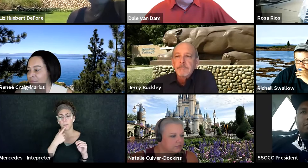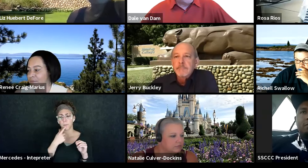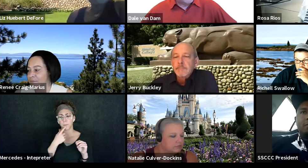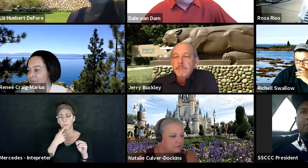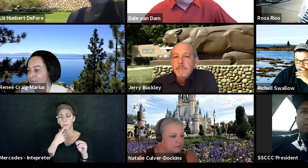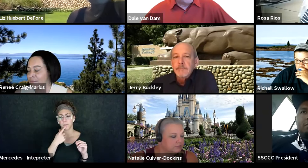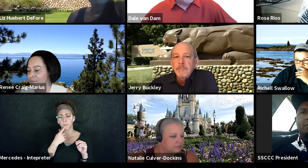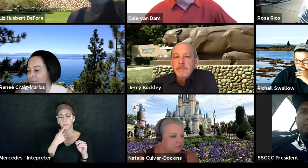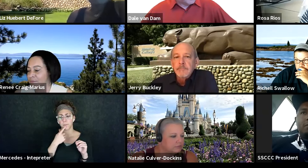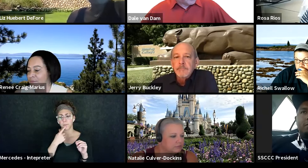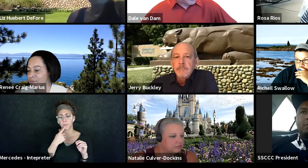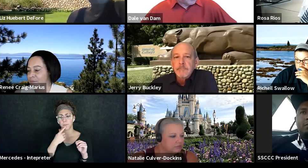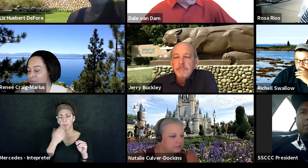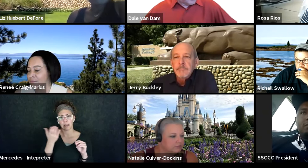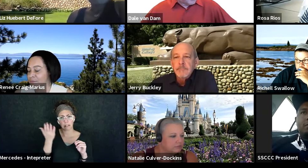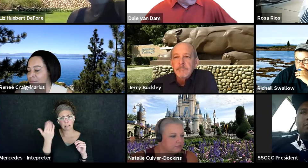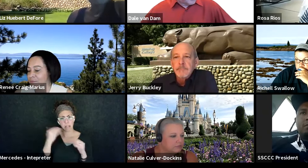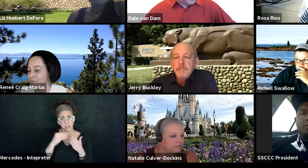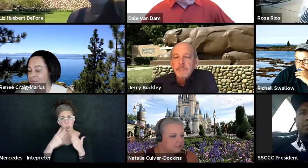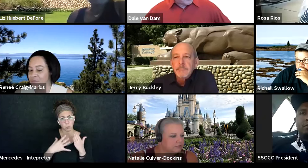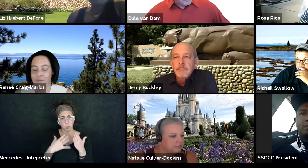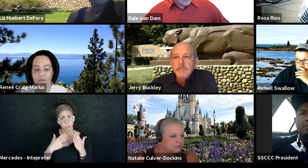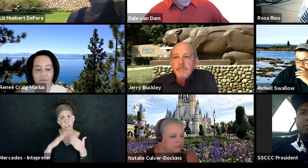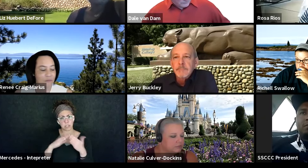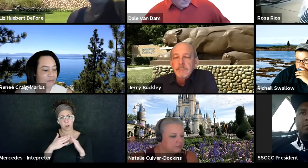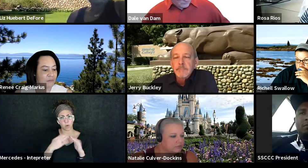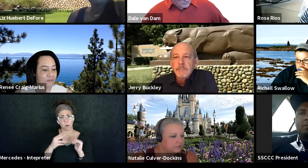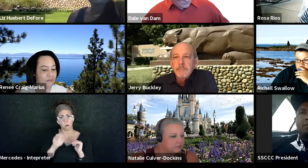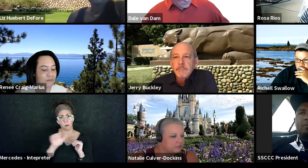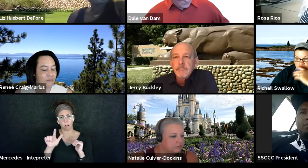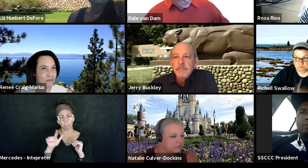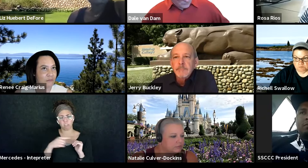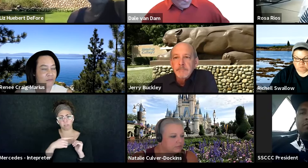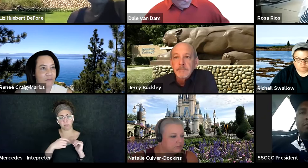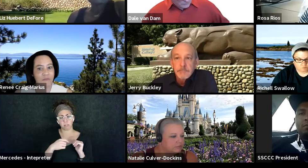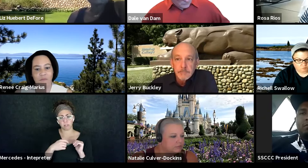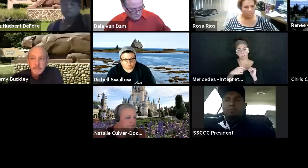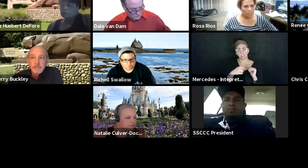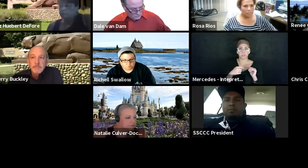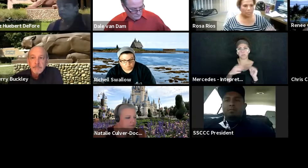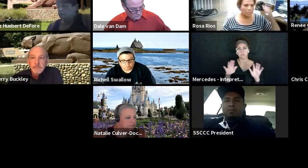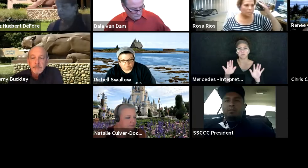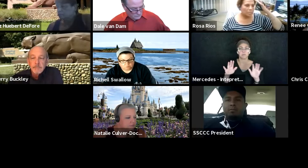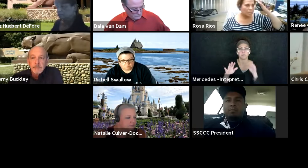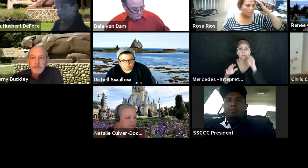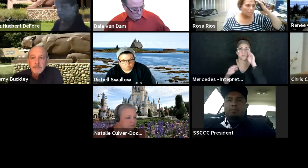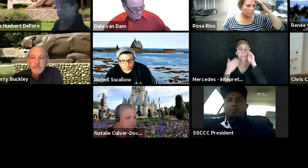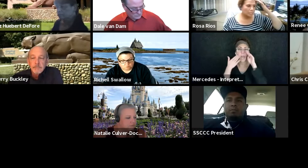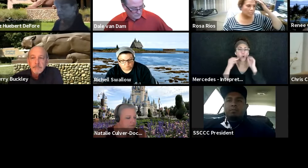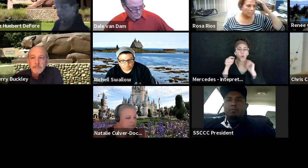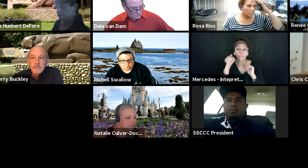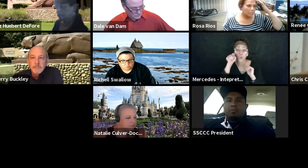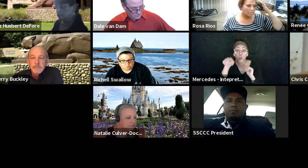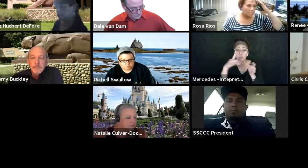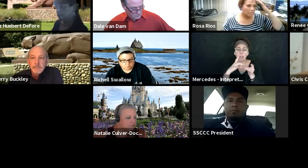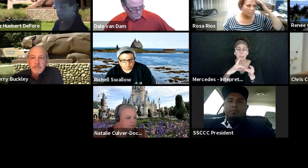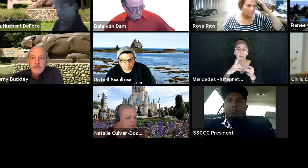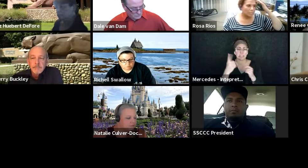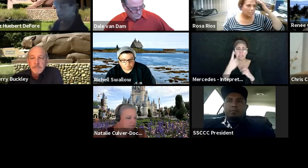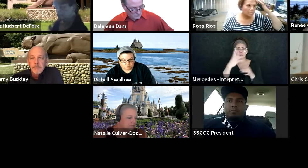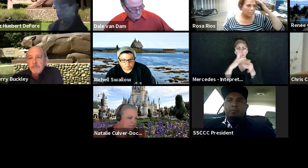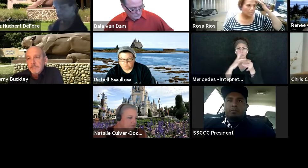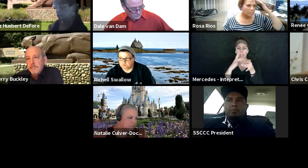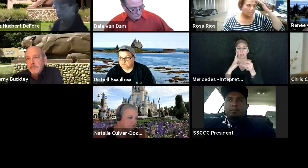the last student town hall, you had said that, or I don't know what you had said, but someone had said that there was gonna